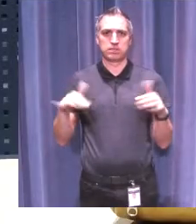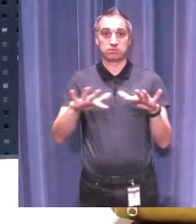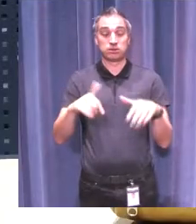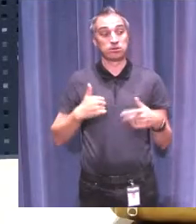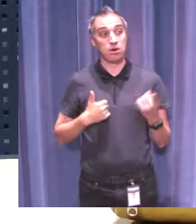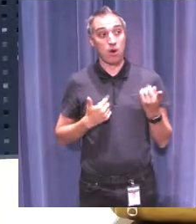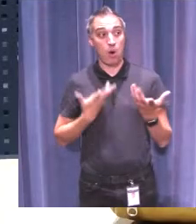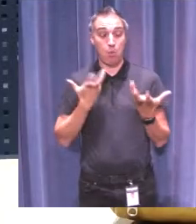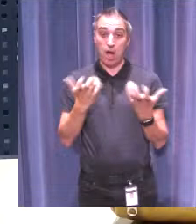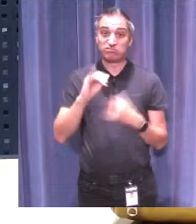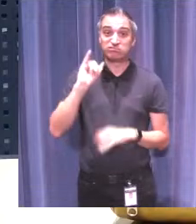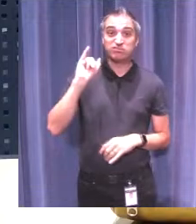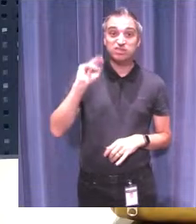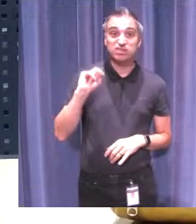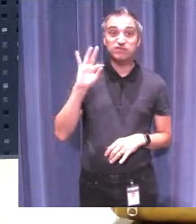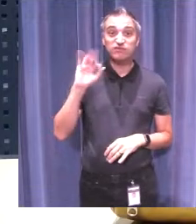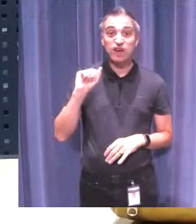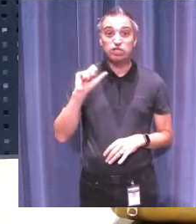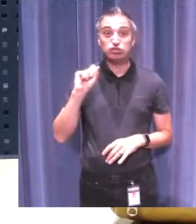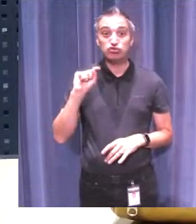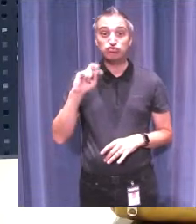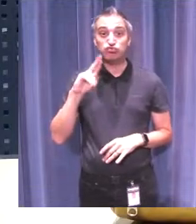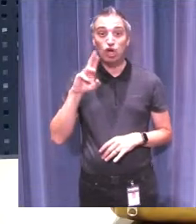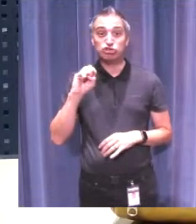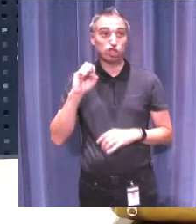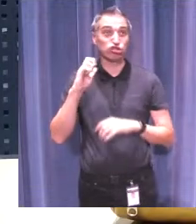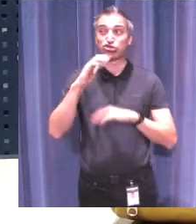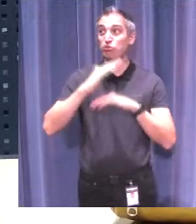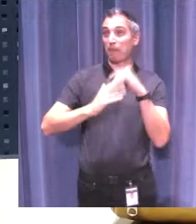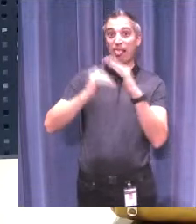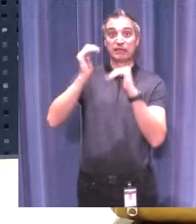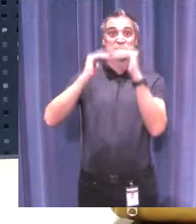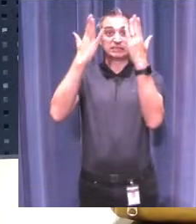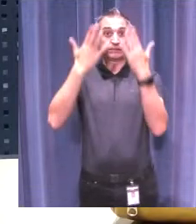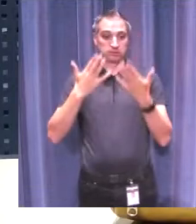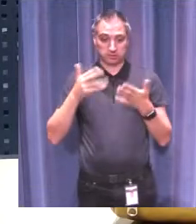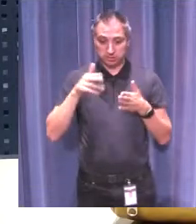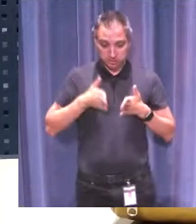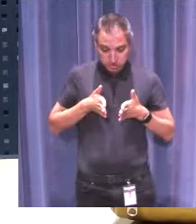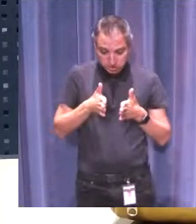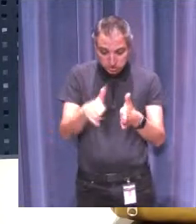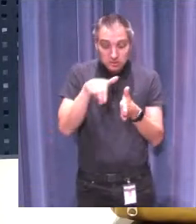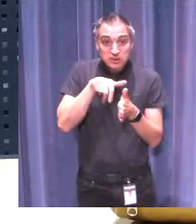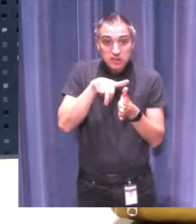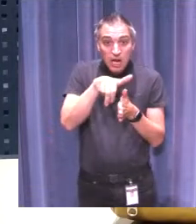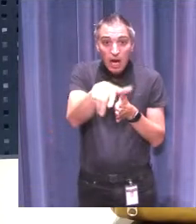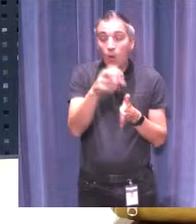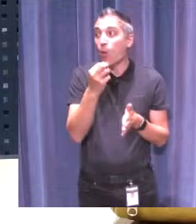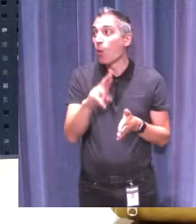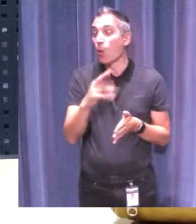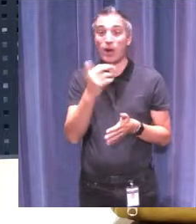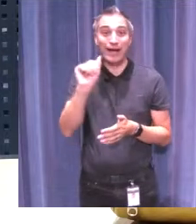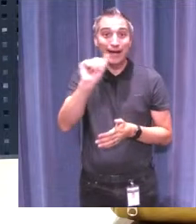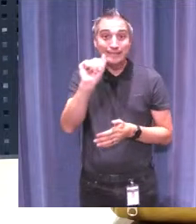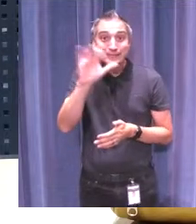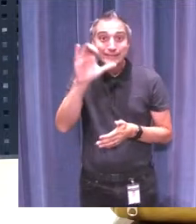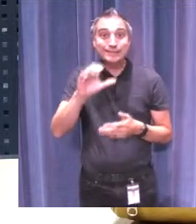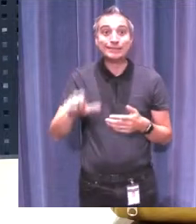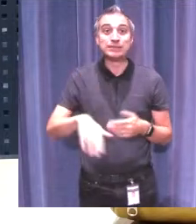sound condition, and that would go from everything from sidewalks to air conditioning or heat.